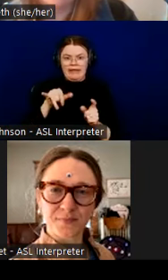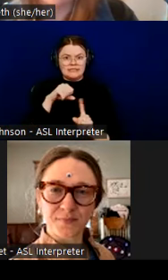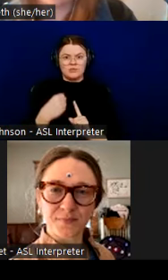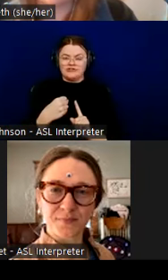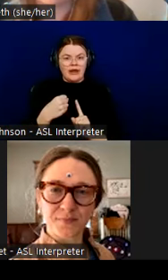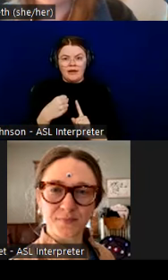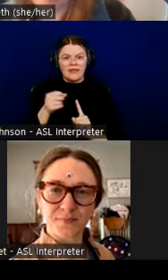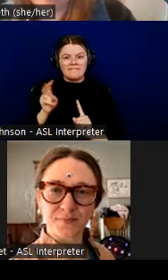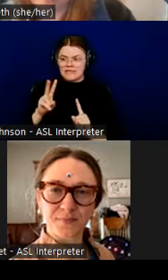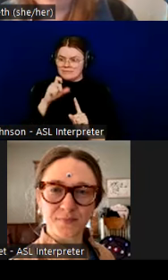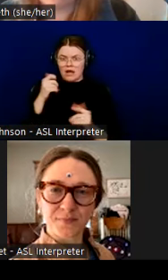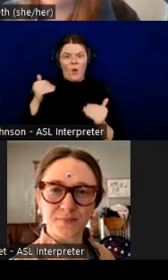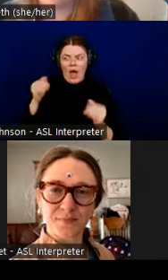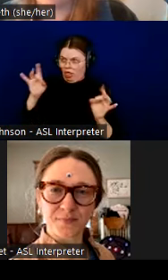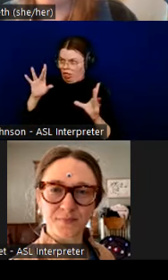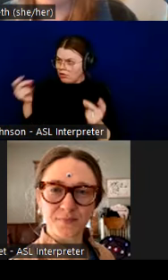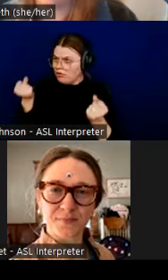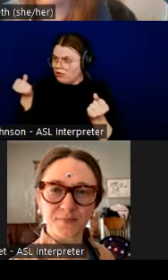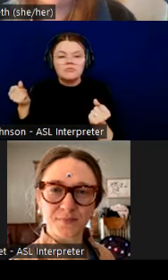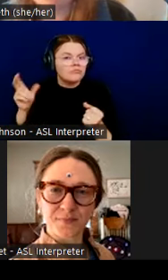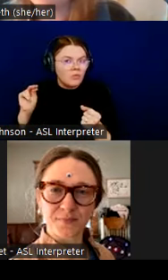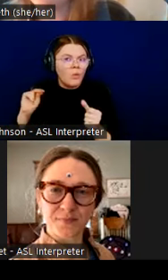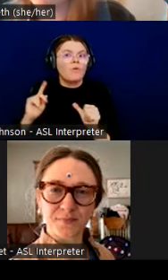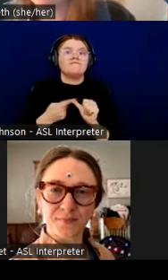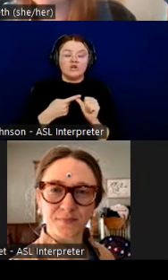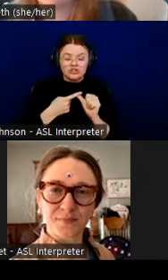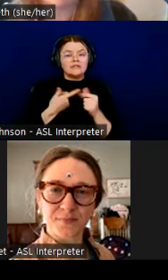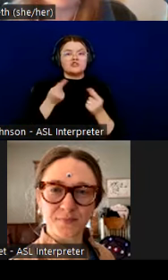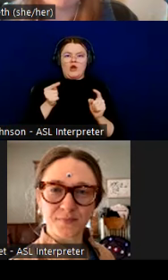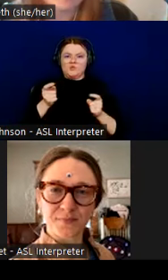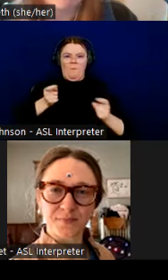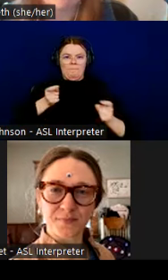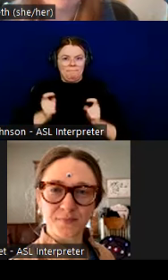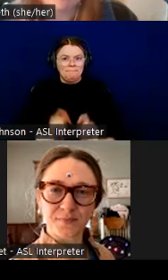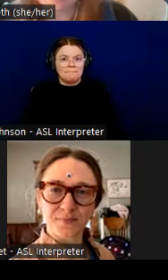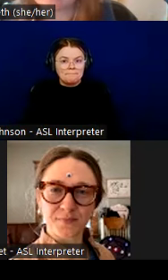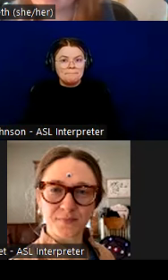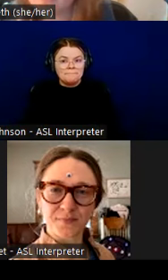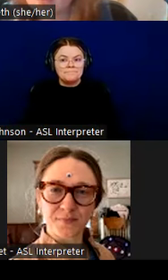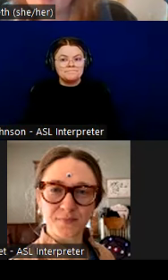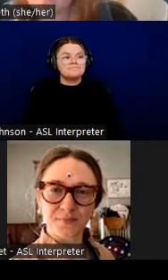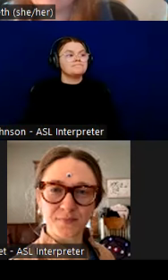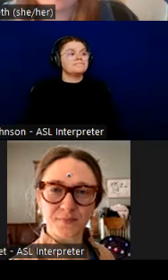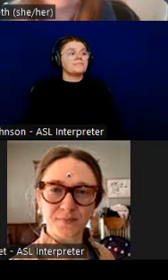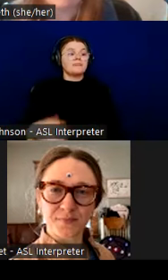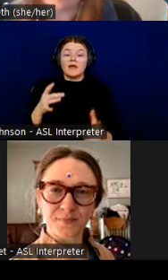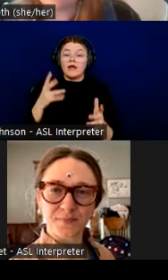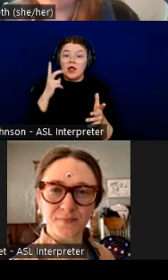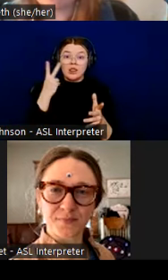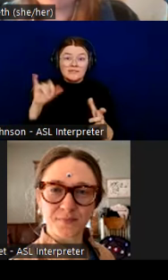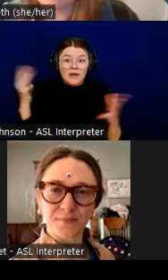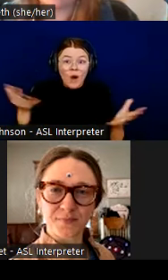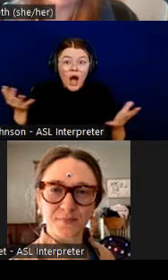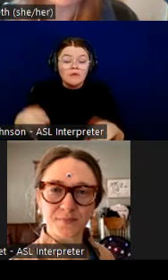immediately. They're going to try to cope first. And coping looks like this. They say yes to anything. They say yes to